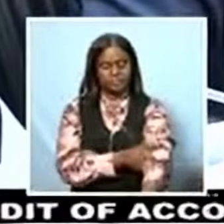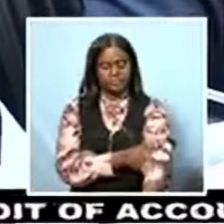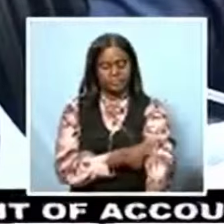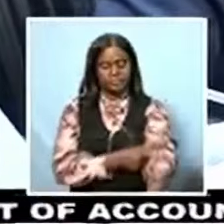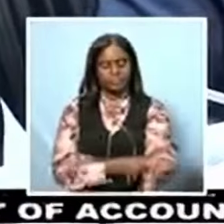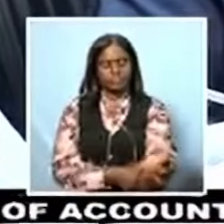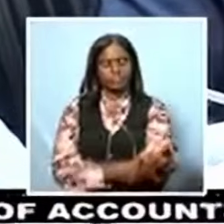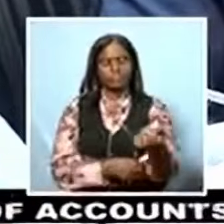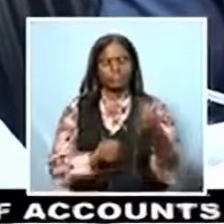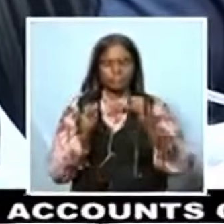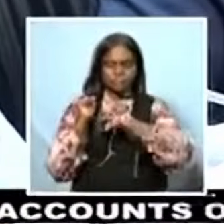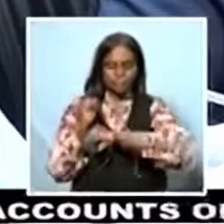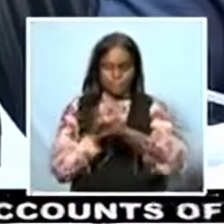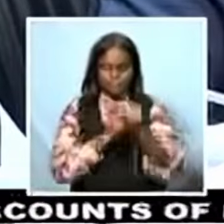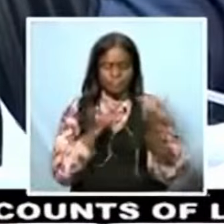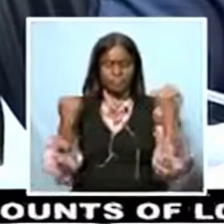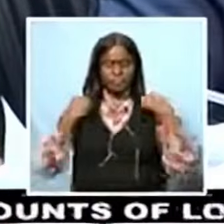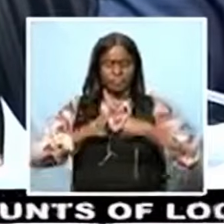clothing.